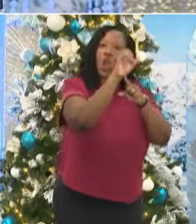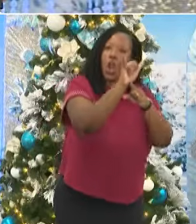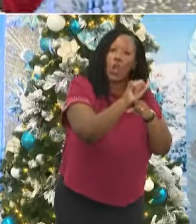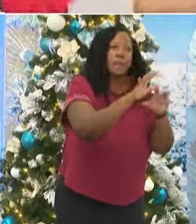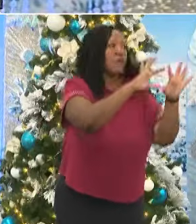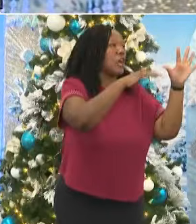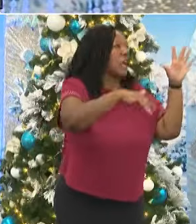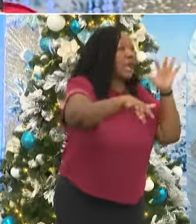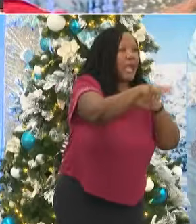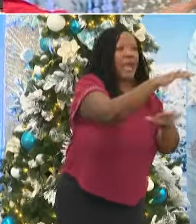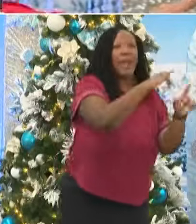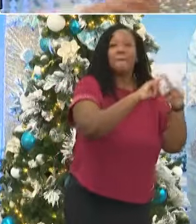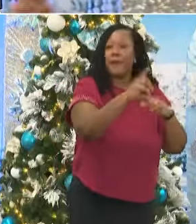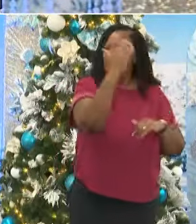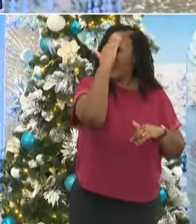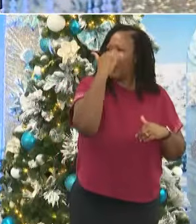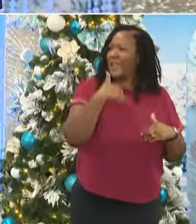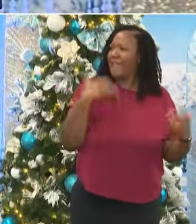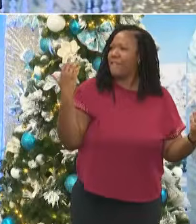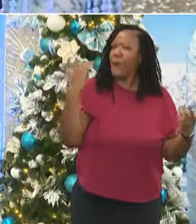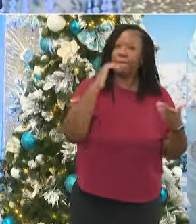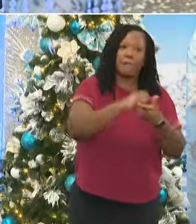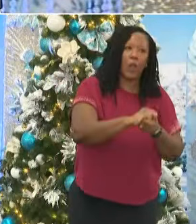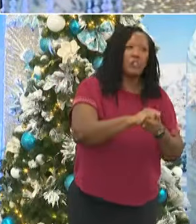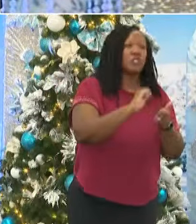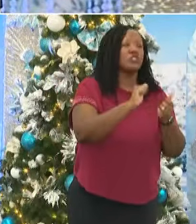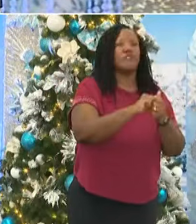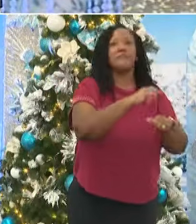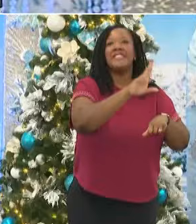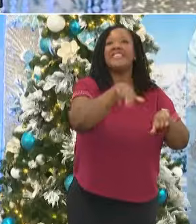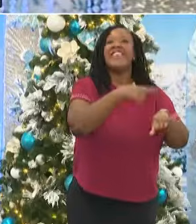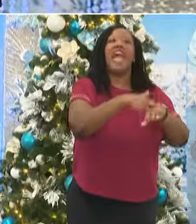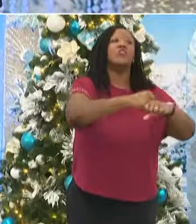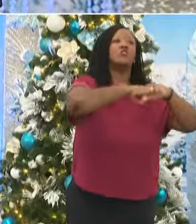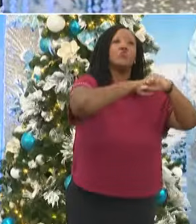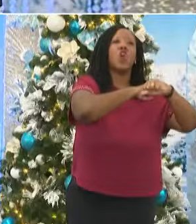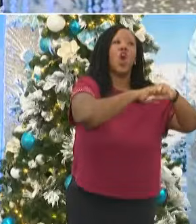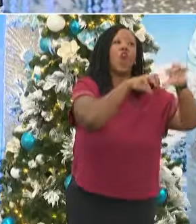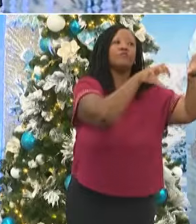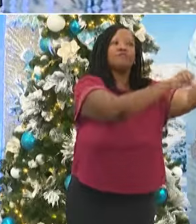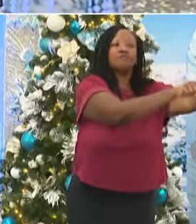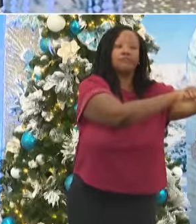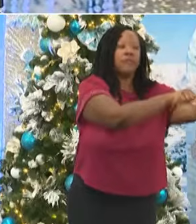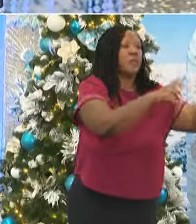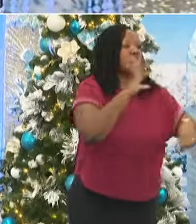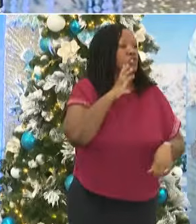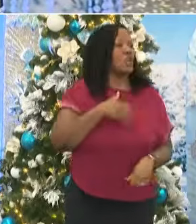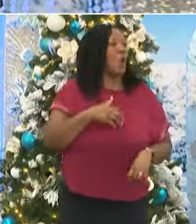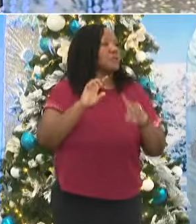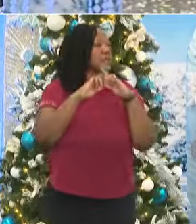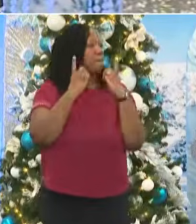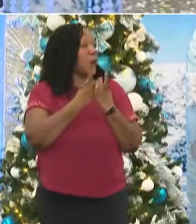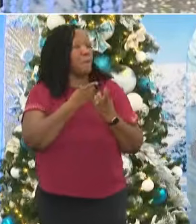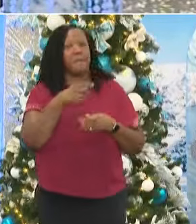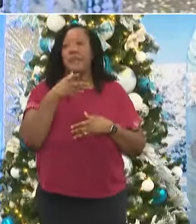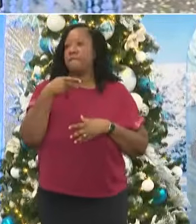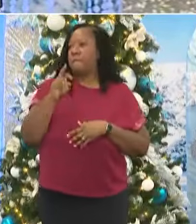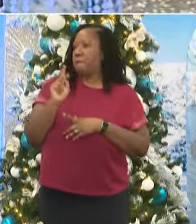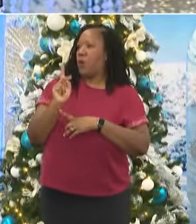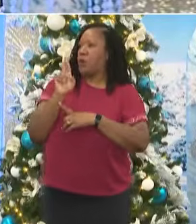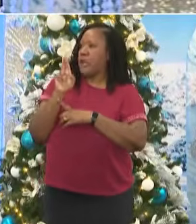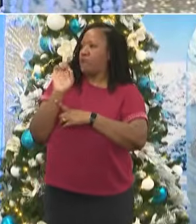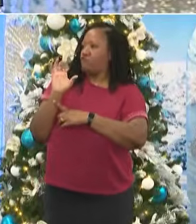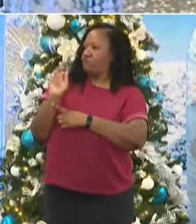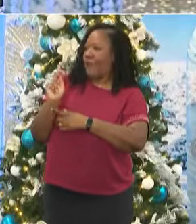our partners from the National Guard who are there, and so Department of Parks and Recreation Center at the Southeast